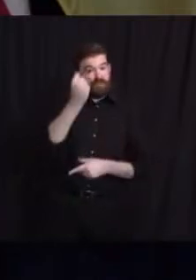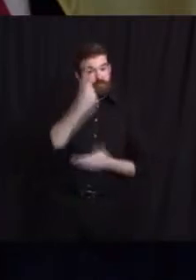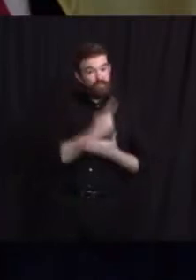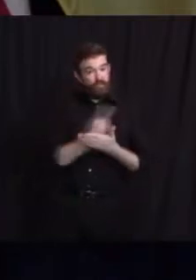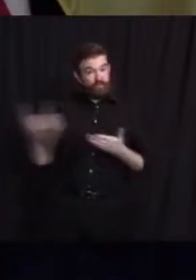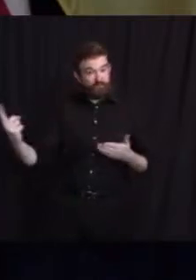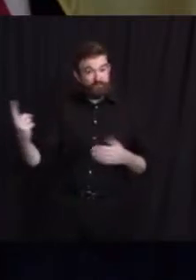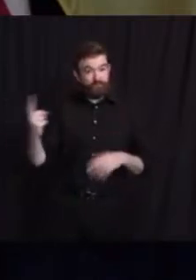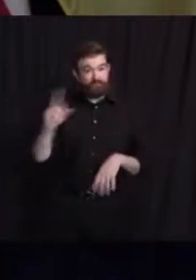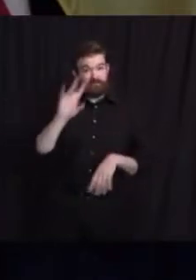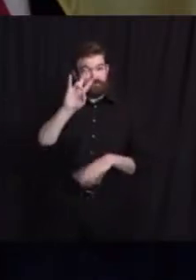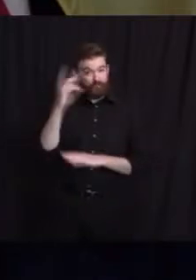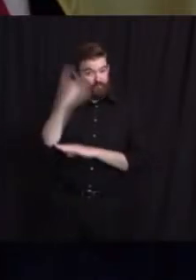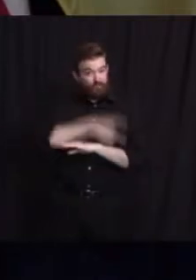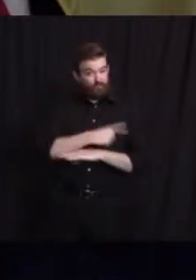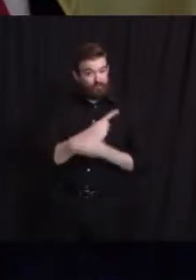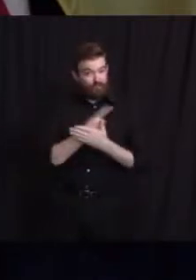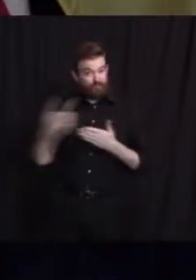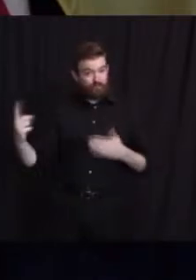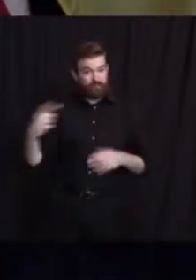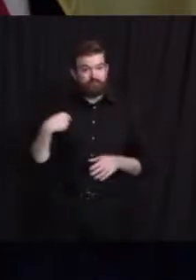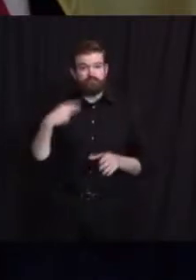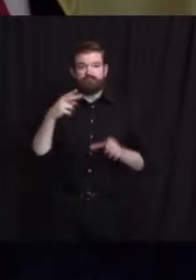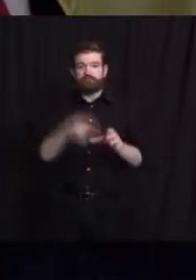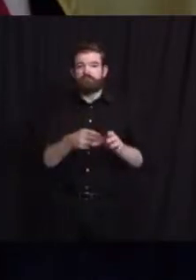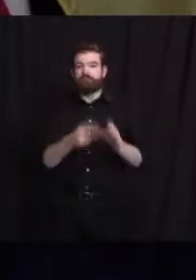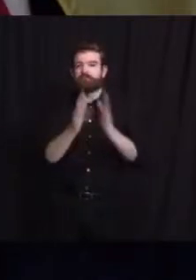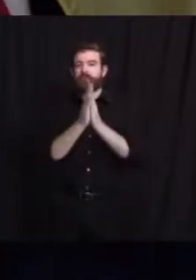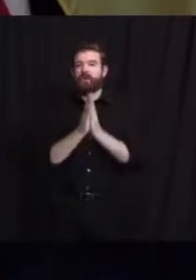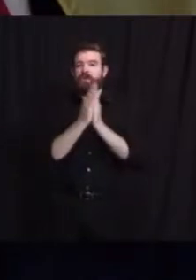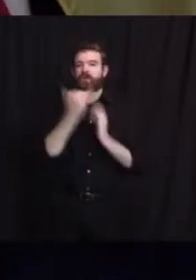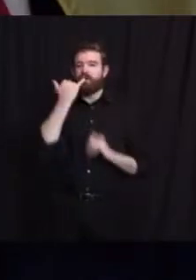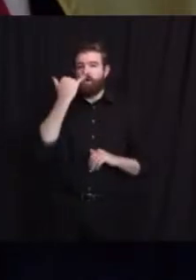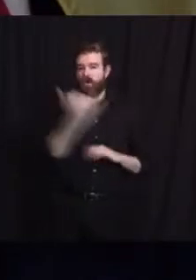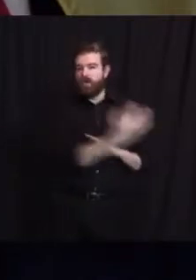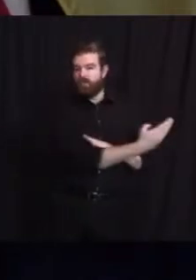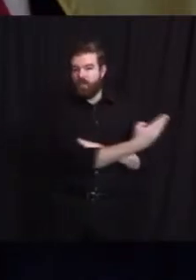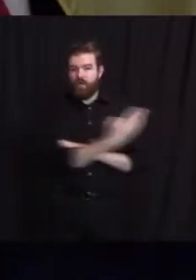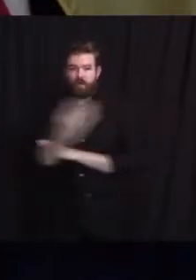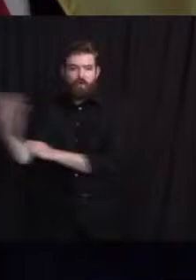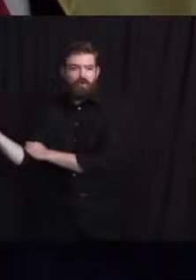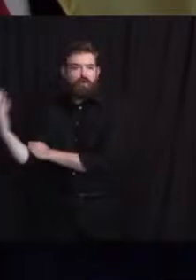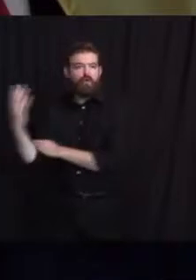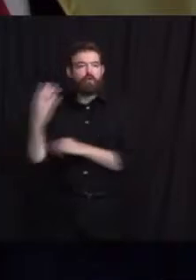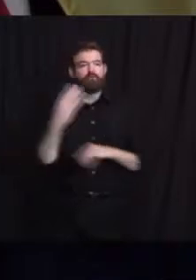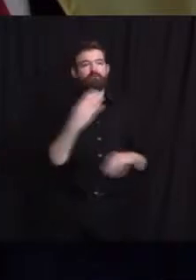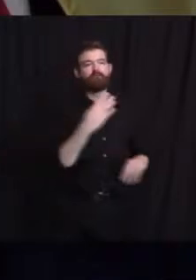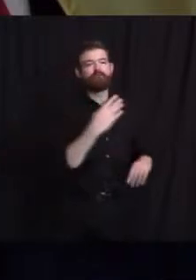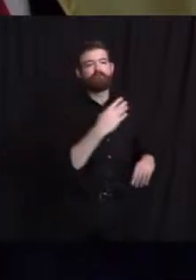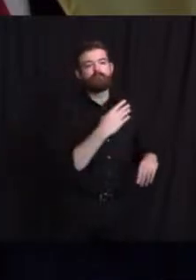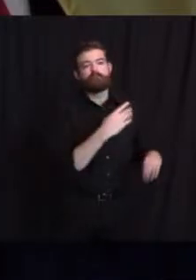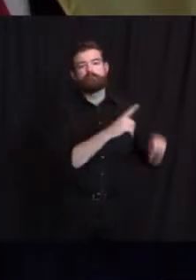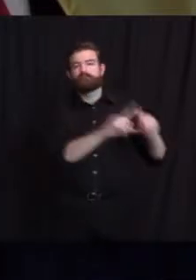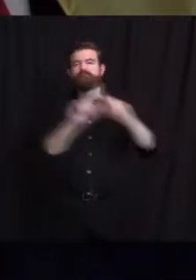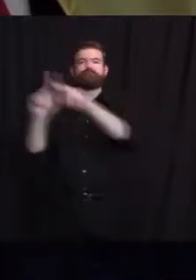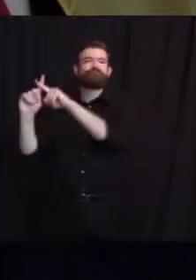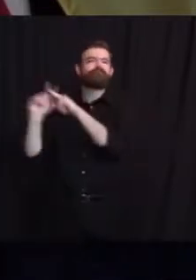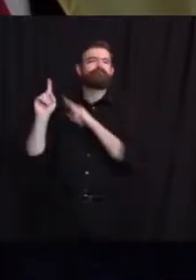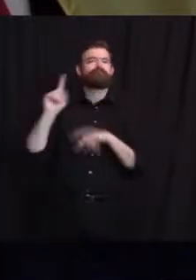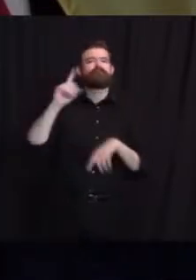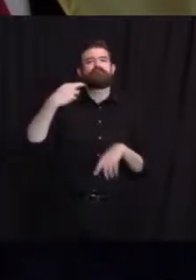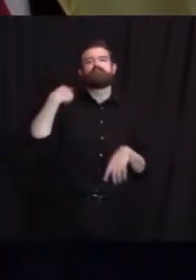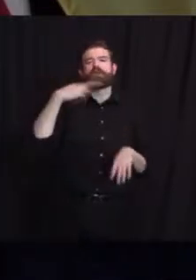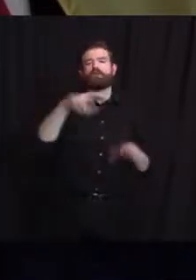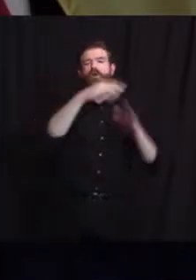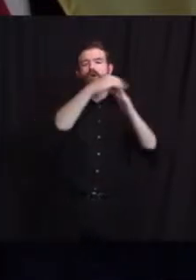on a prayer call every morning with clergy, a very diverse group of clergy of all denominations from throughout New Jersey,